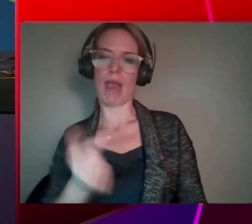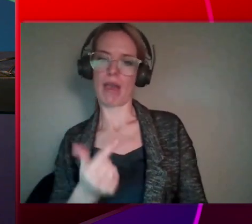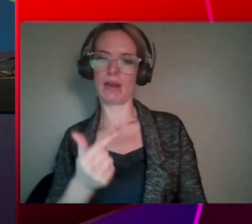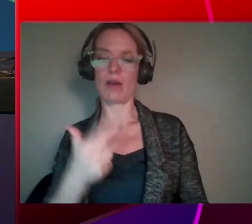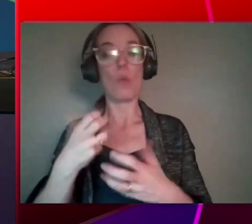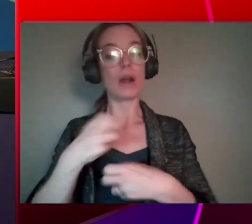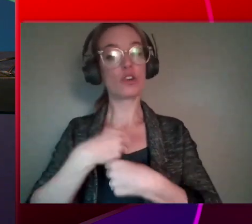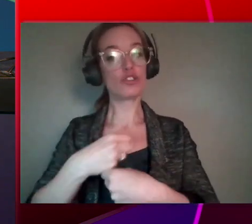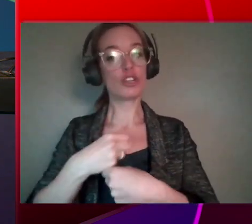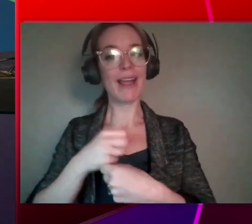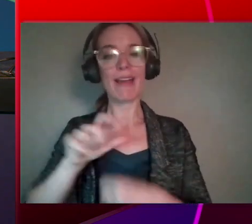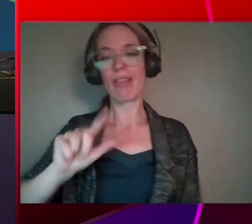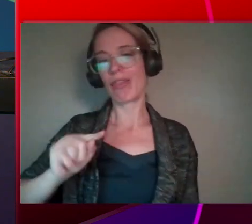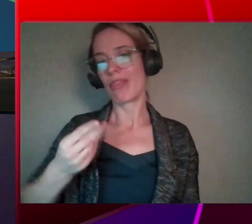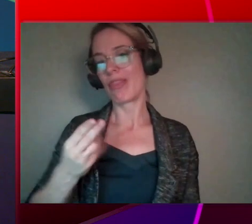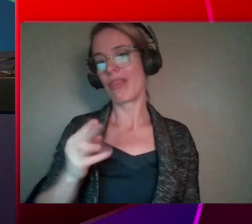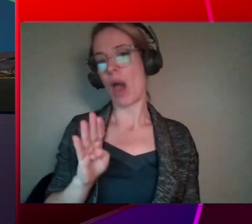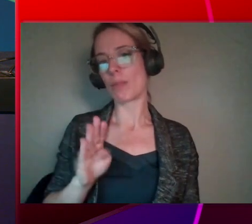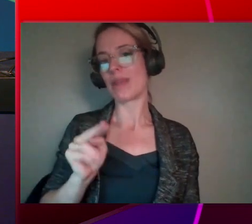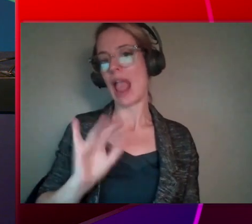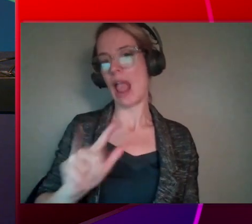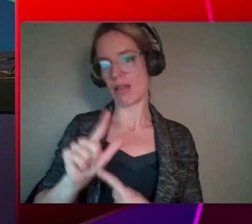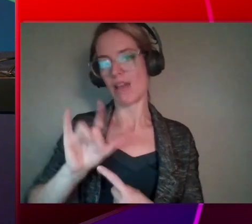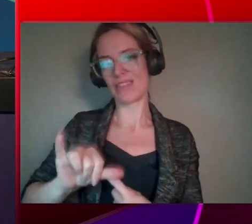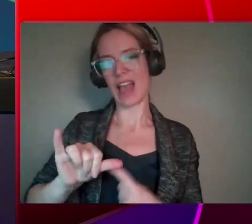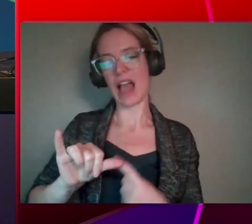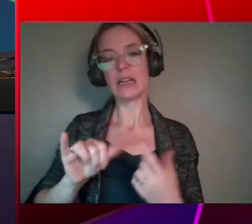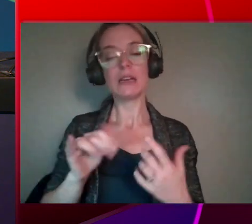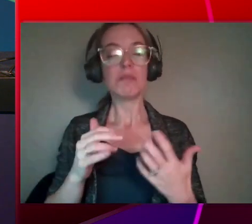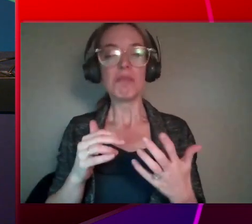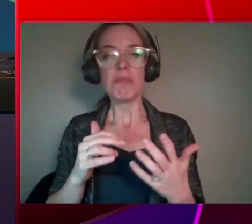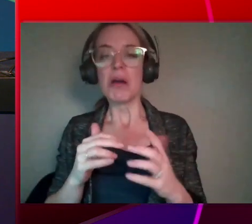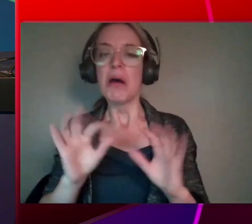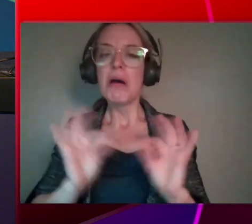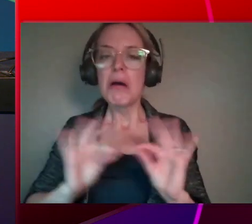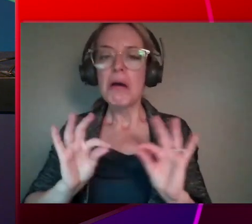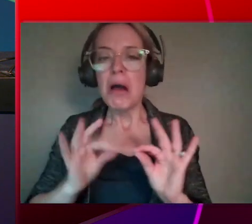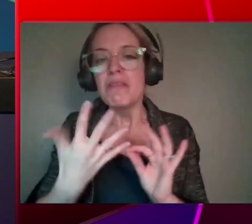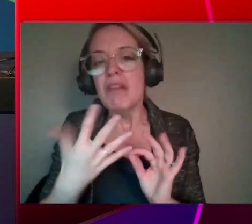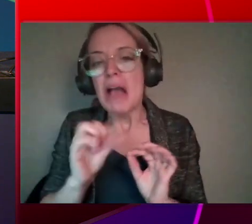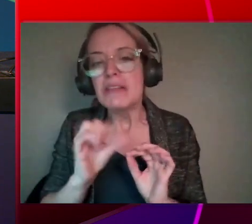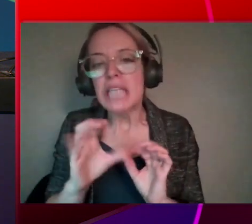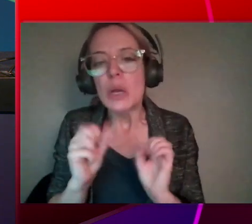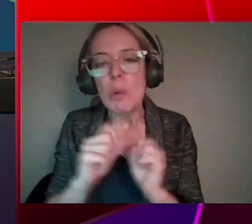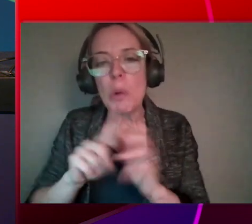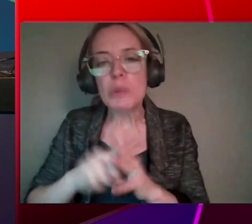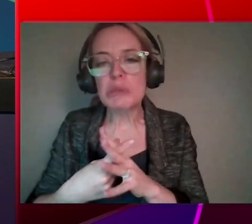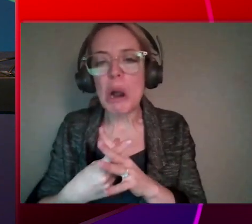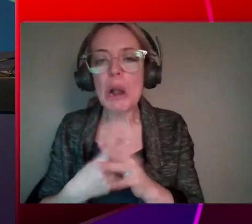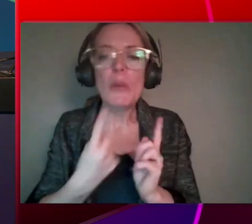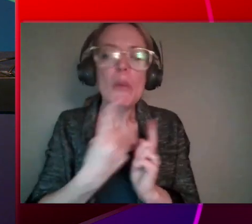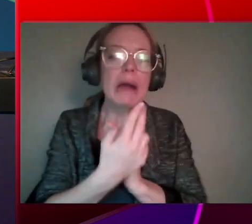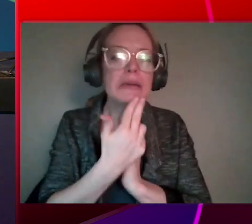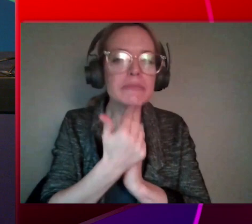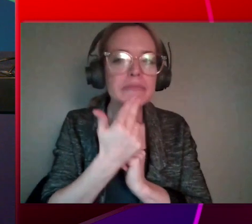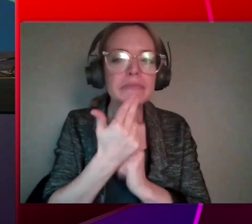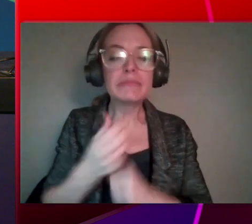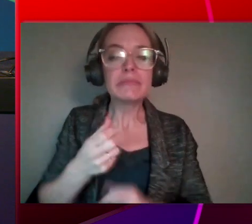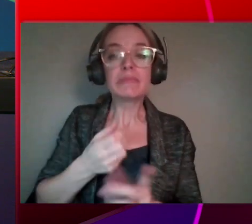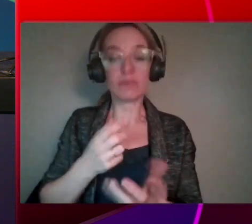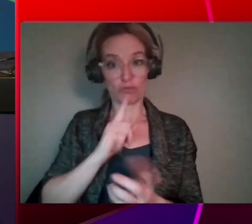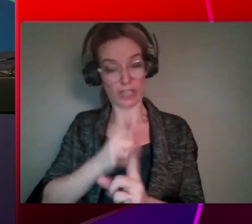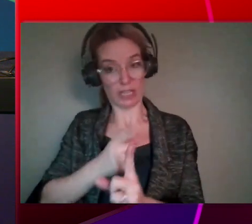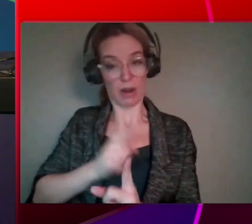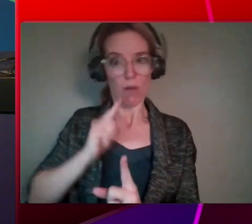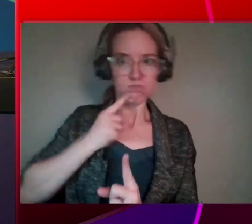a 5-second cold start isn't really significantly going to impact the experience of that function. But if you